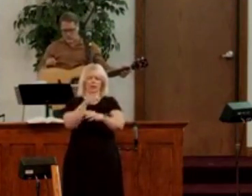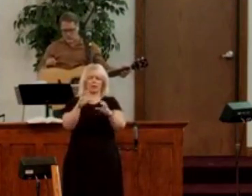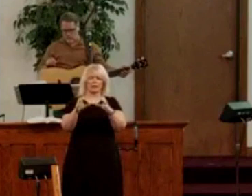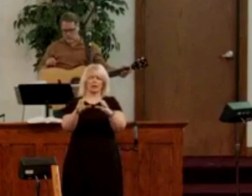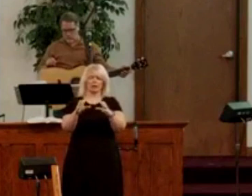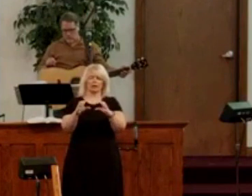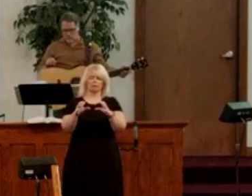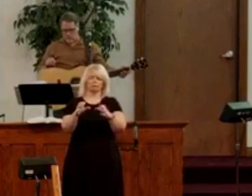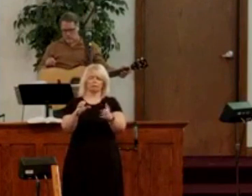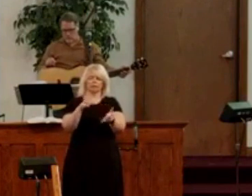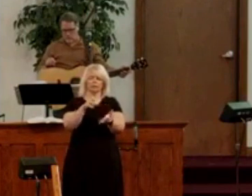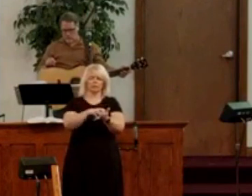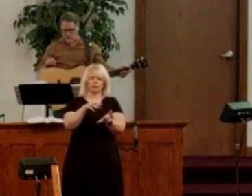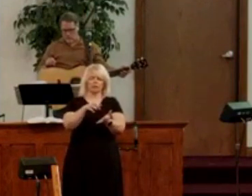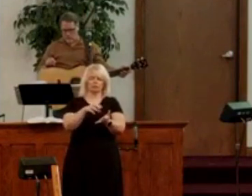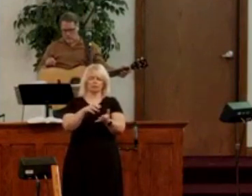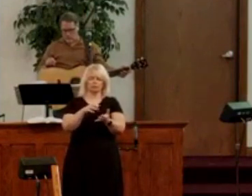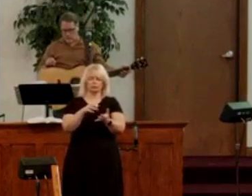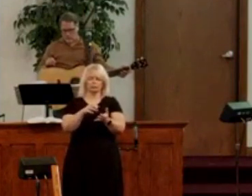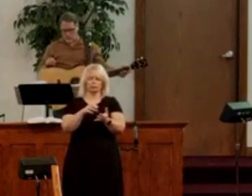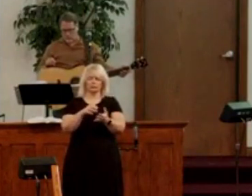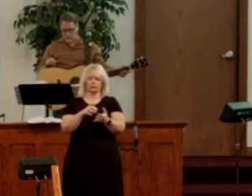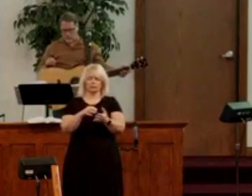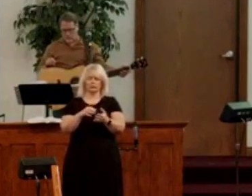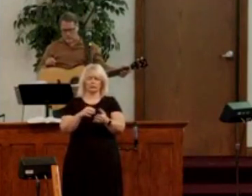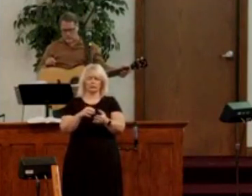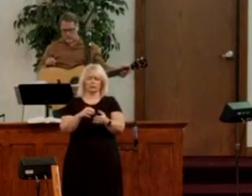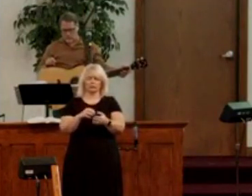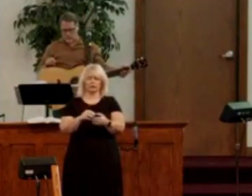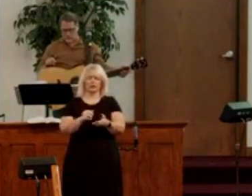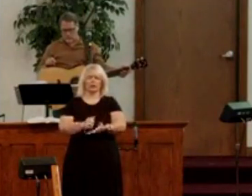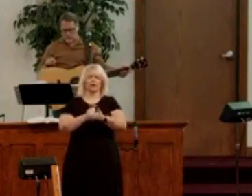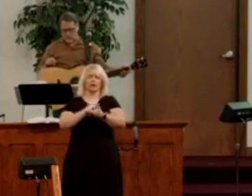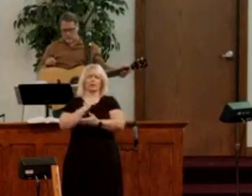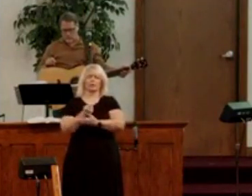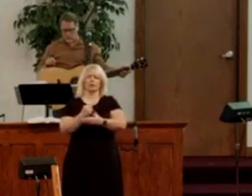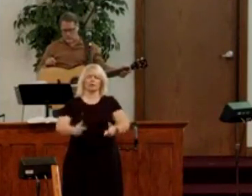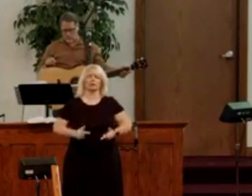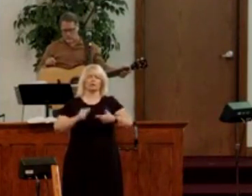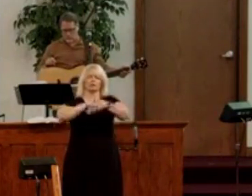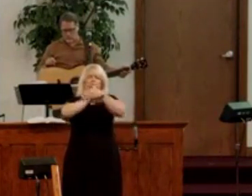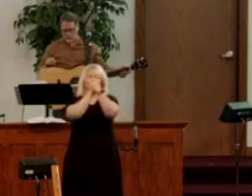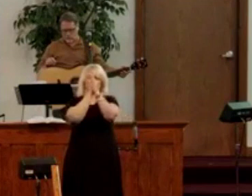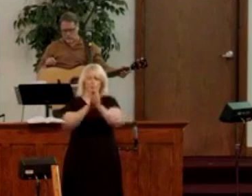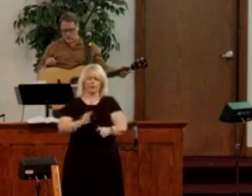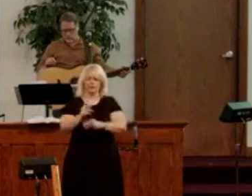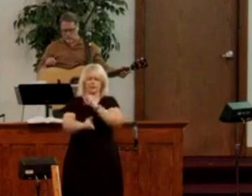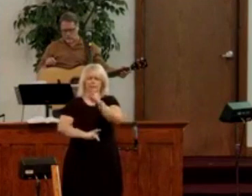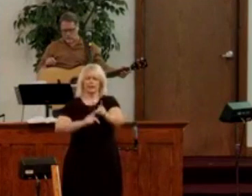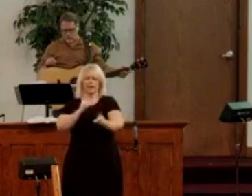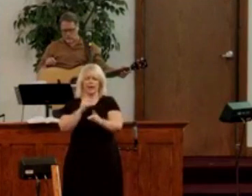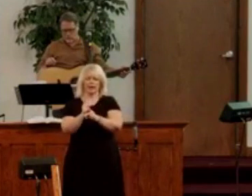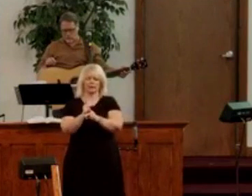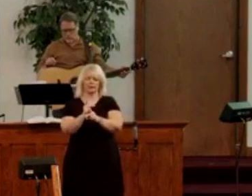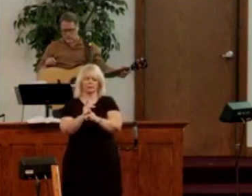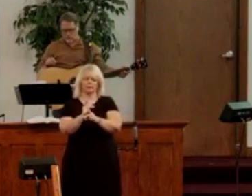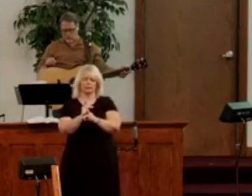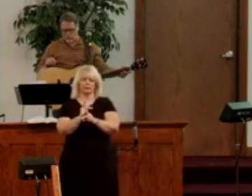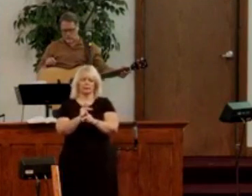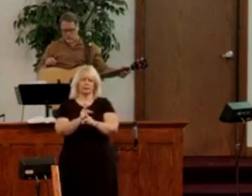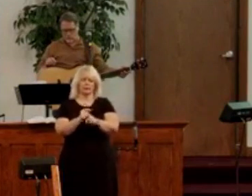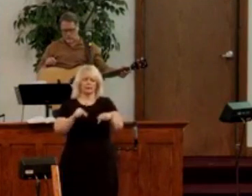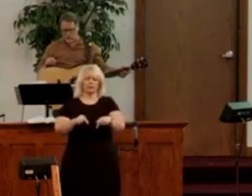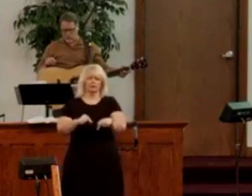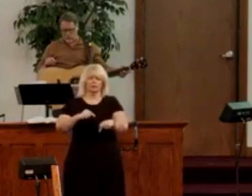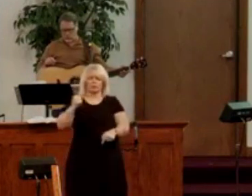peace, kindness, and gentleness, so that others may come to know you through the gospel of Jesus. Lord, this is only going to happen if